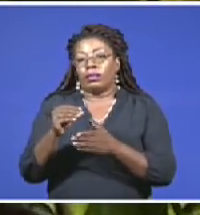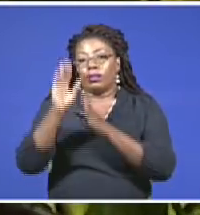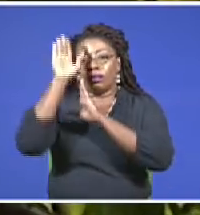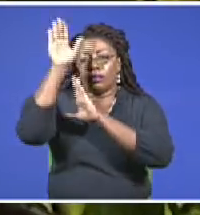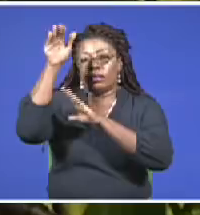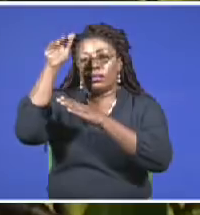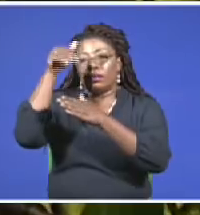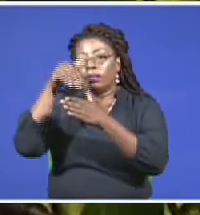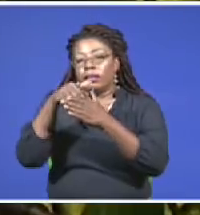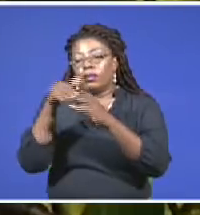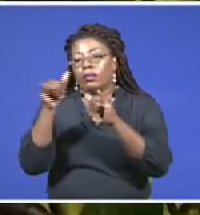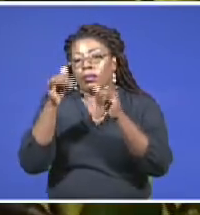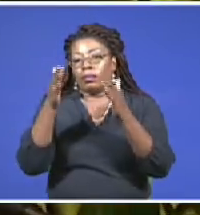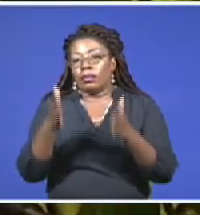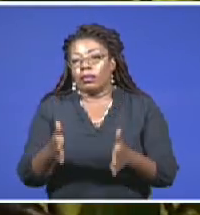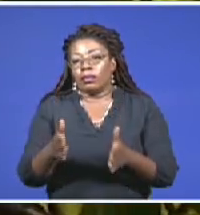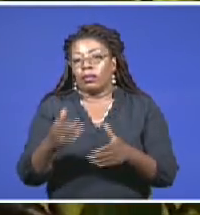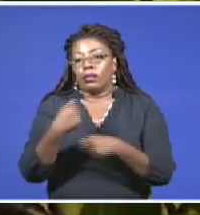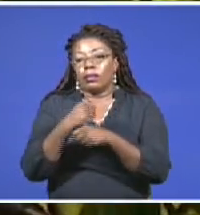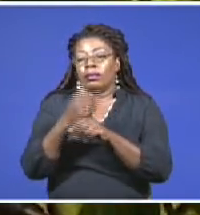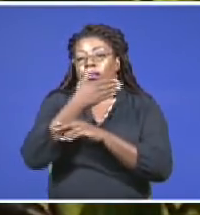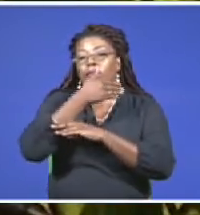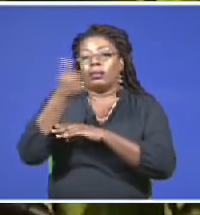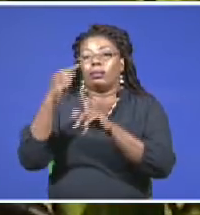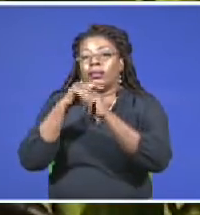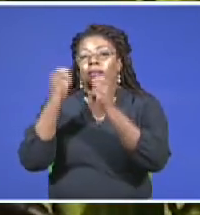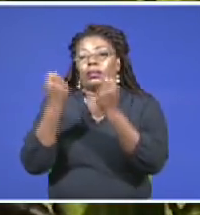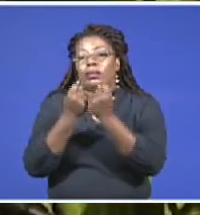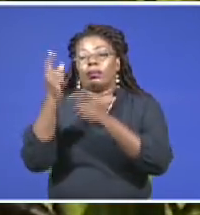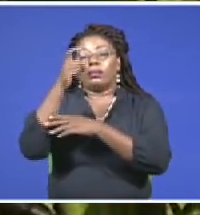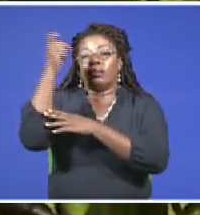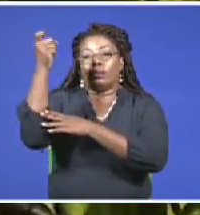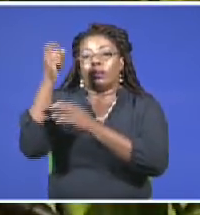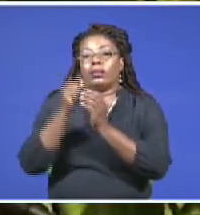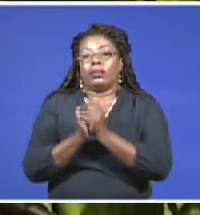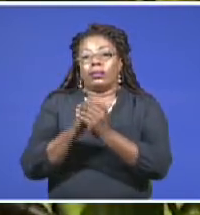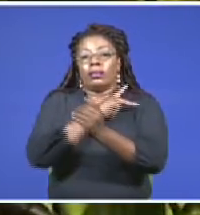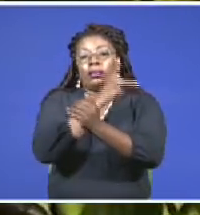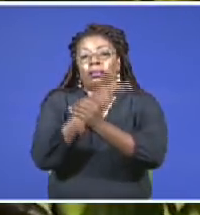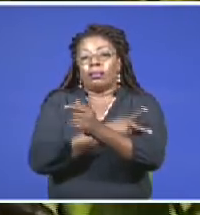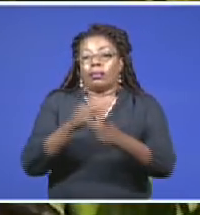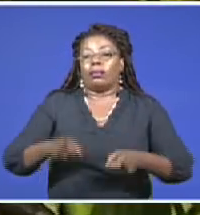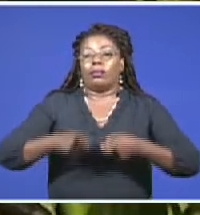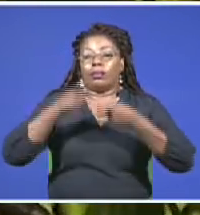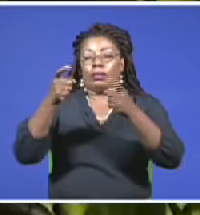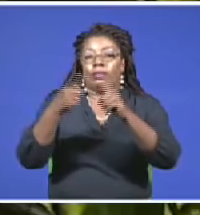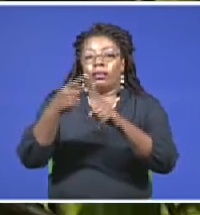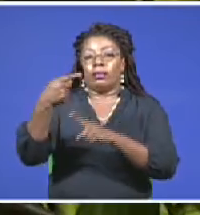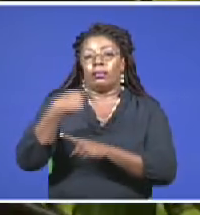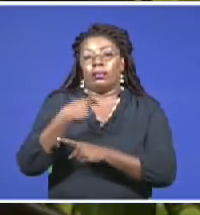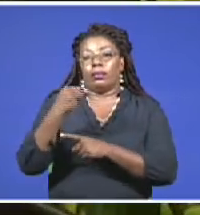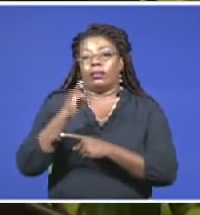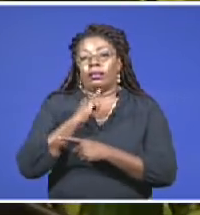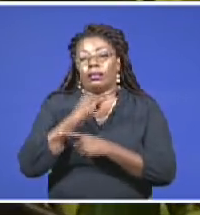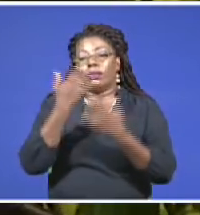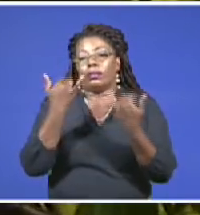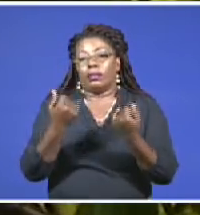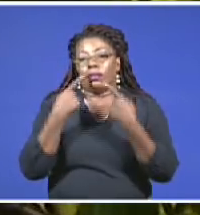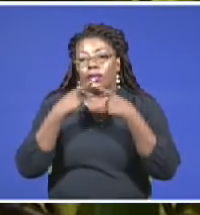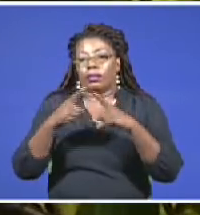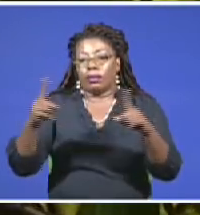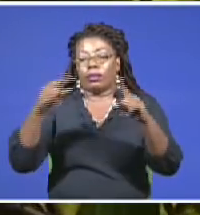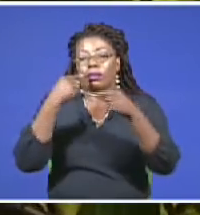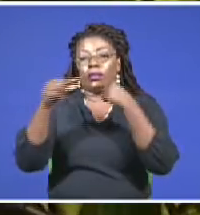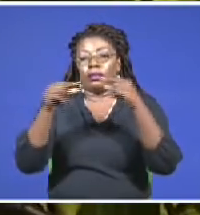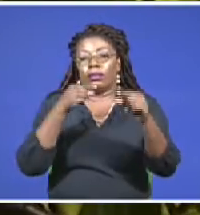all the basketball players, and may the best team win. By the power vested in me, I now declare these